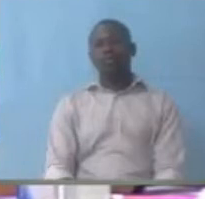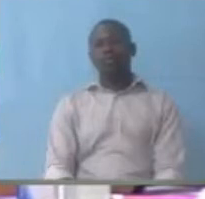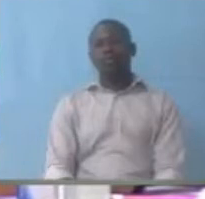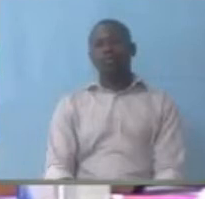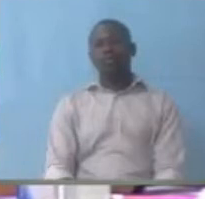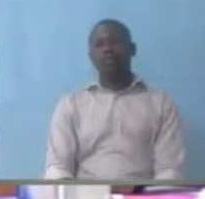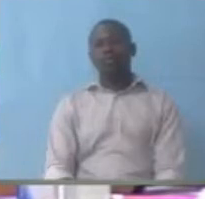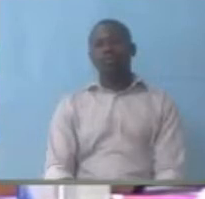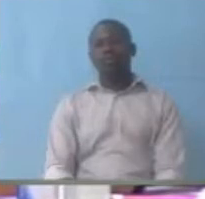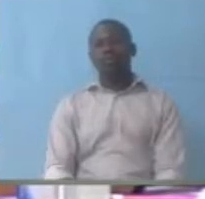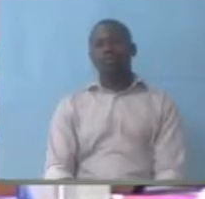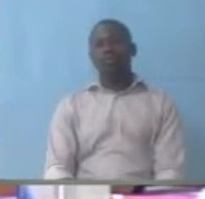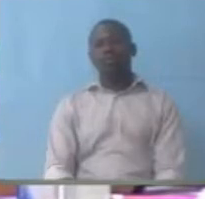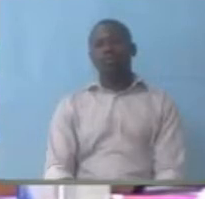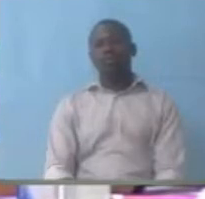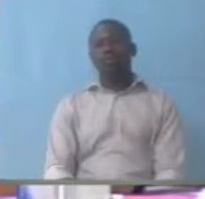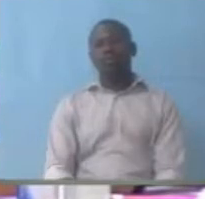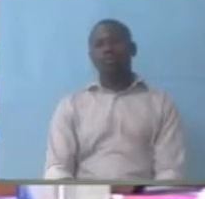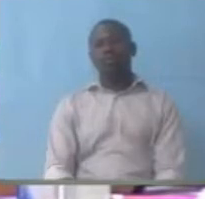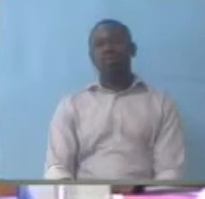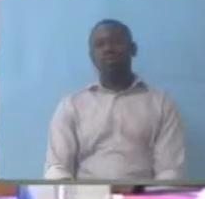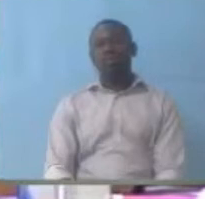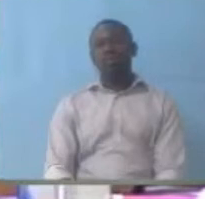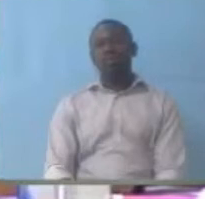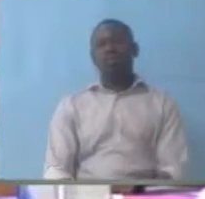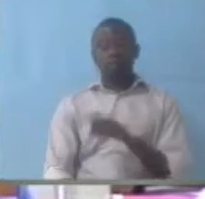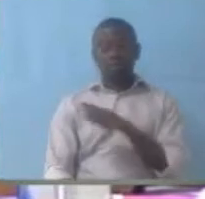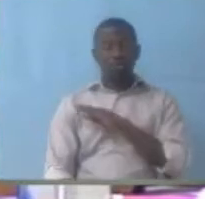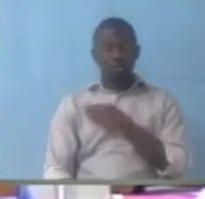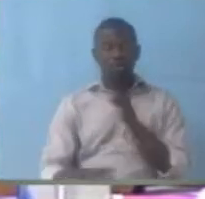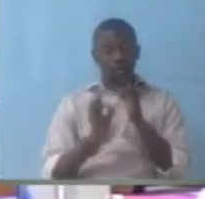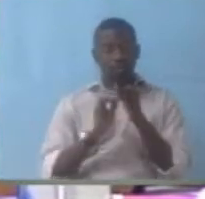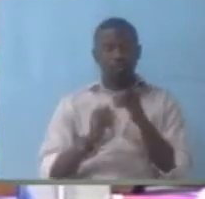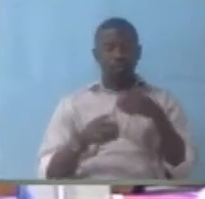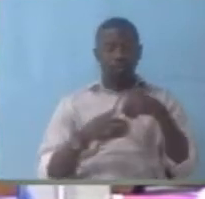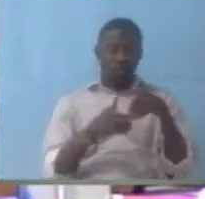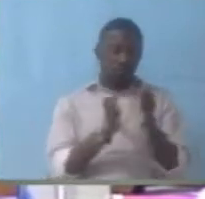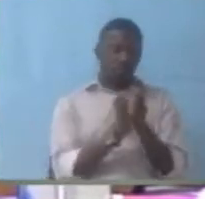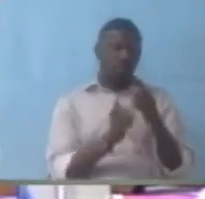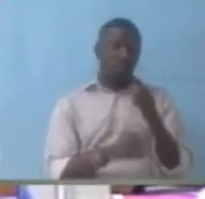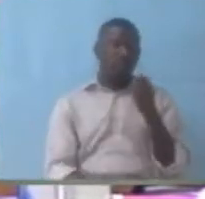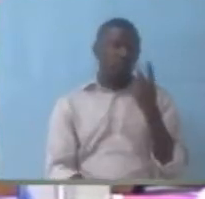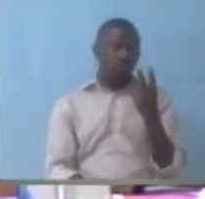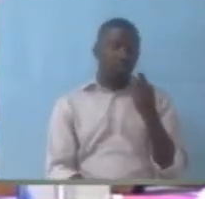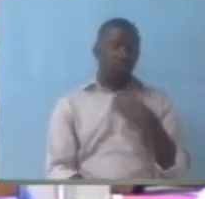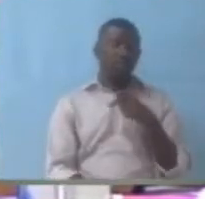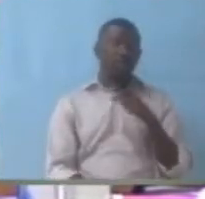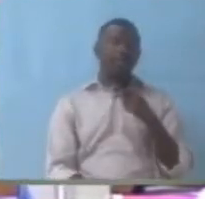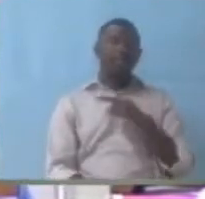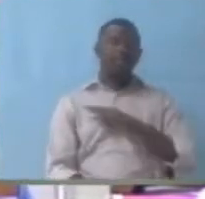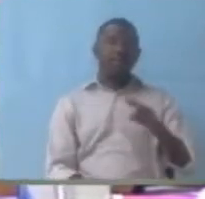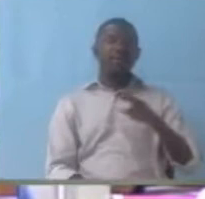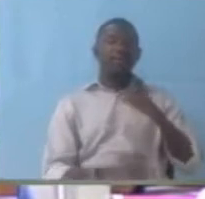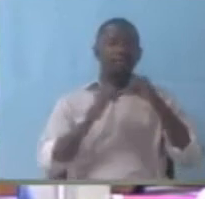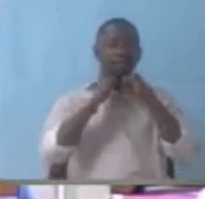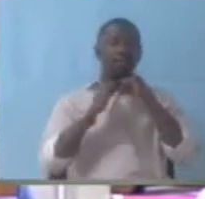muta asina kango di ko ye muta. It also states in subsection 2 that in fact the vice chairman may direct the place